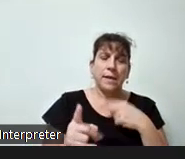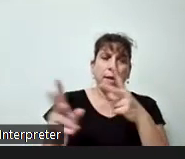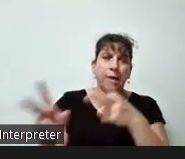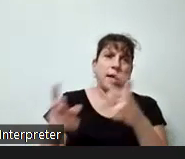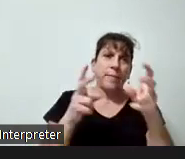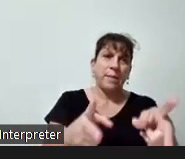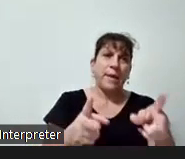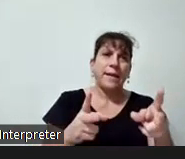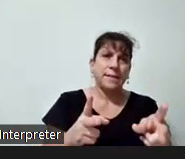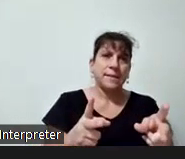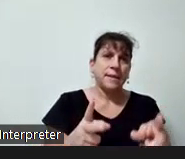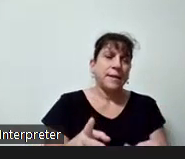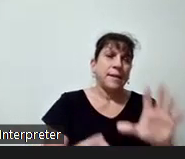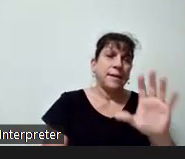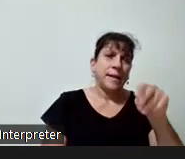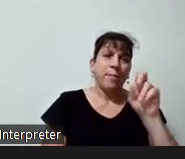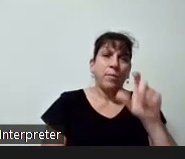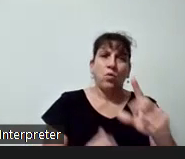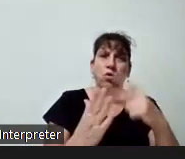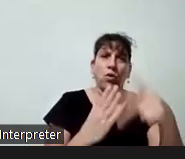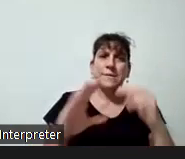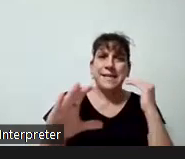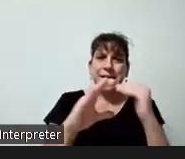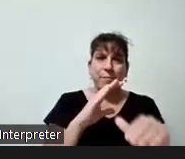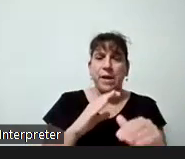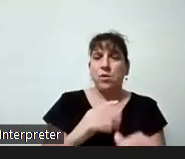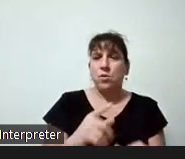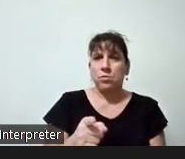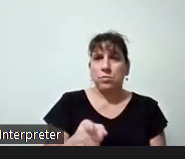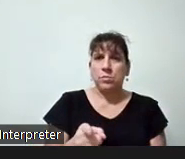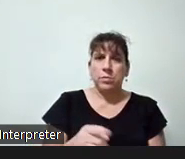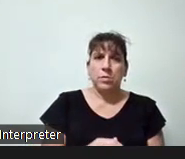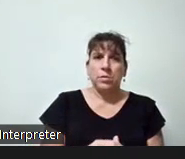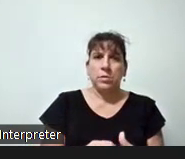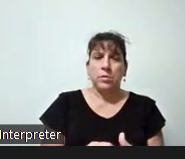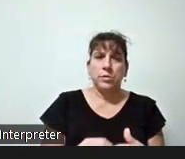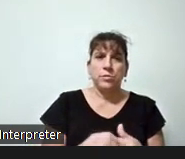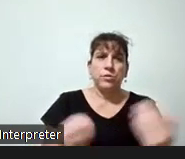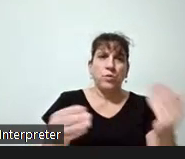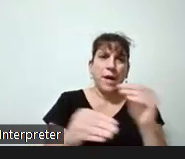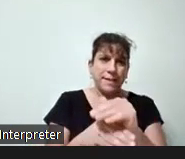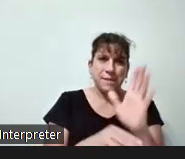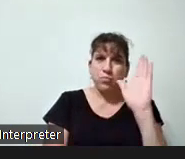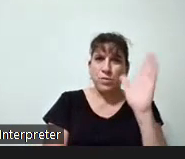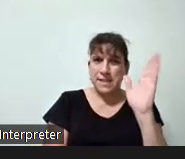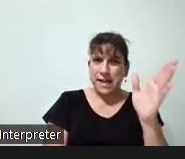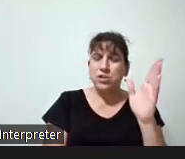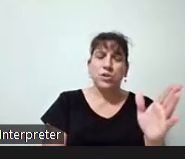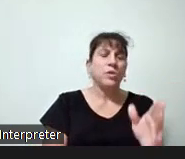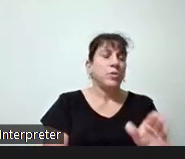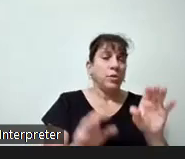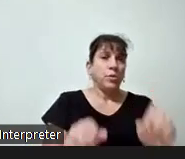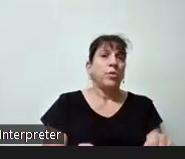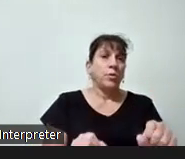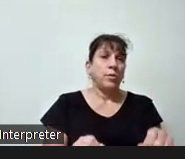the capital programs email to to tonight's presentation, you can direct all